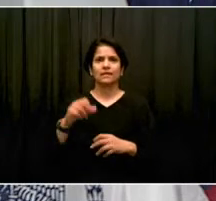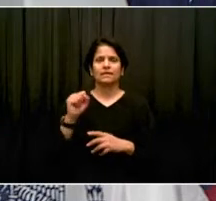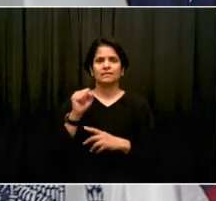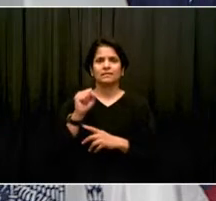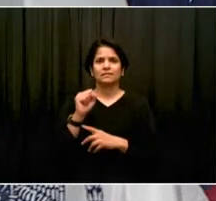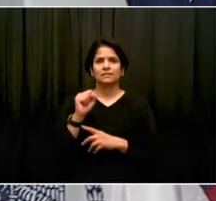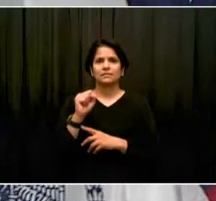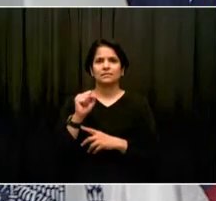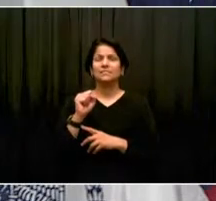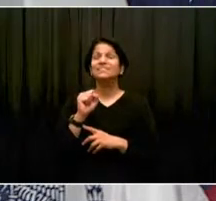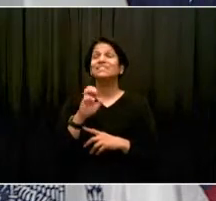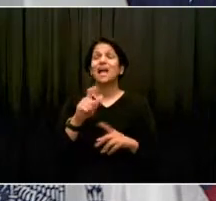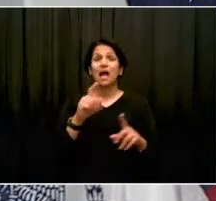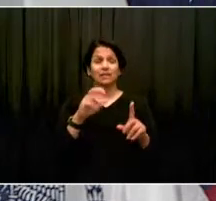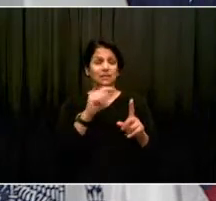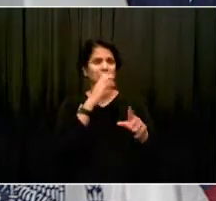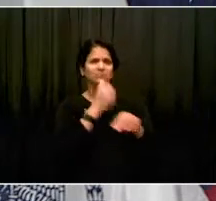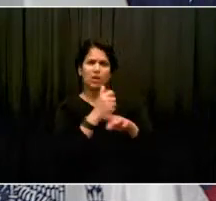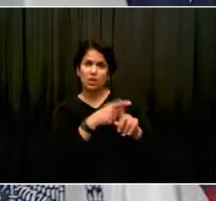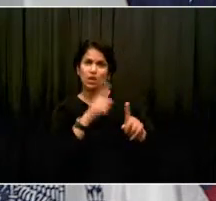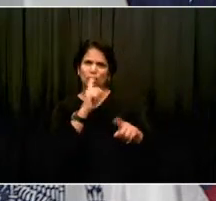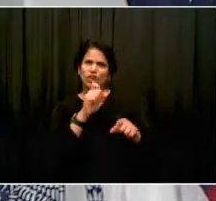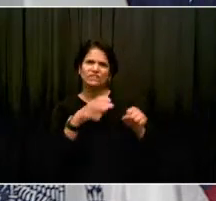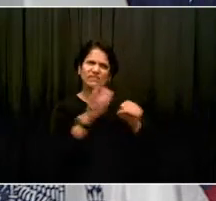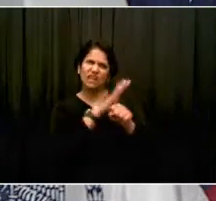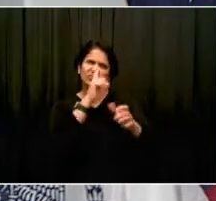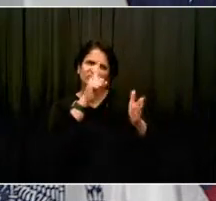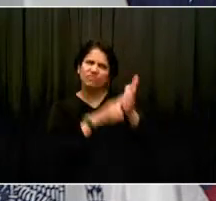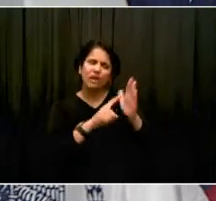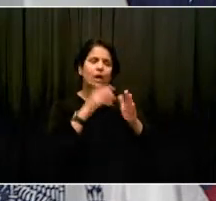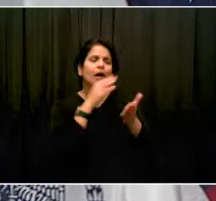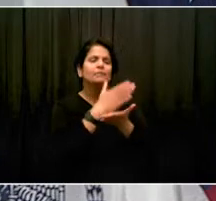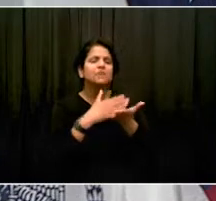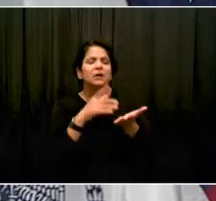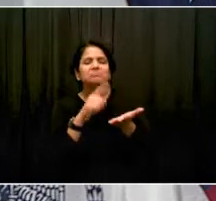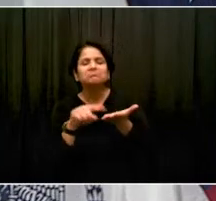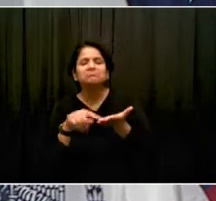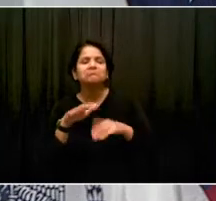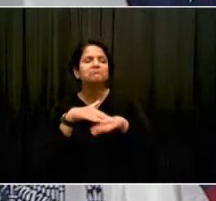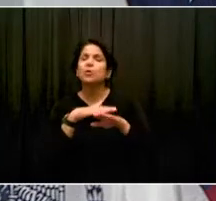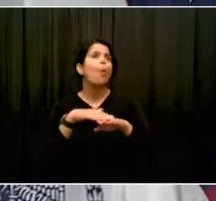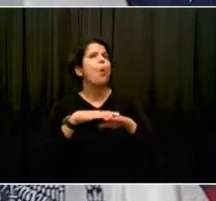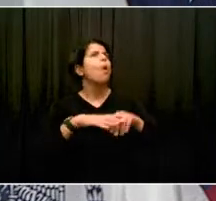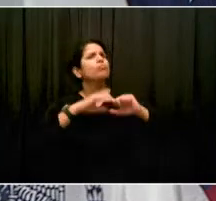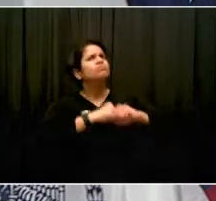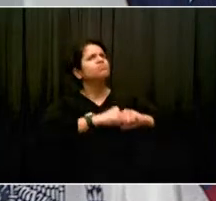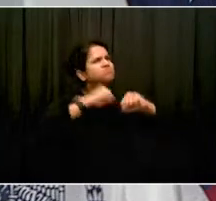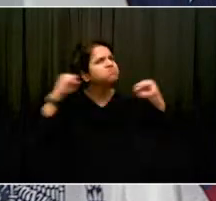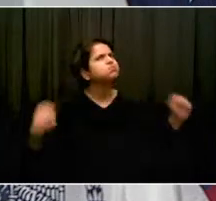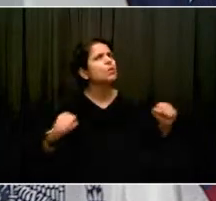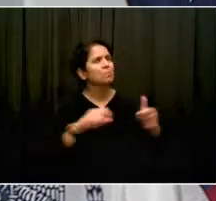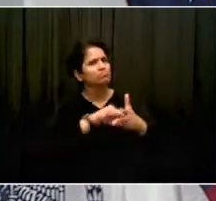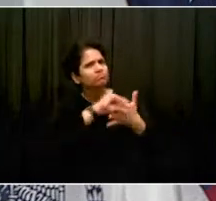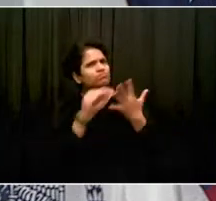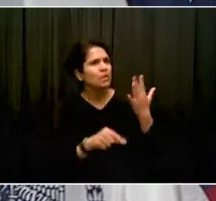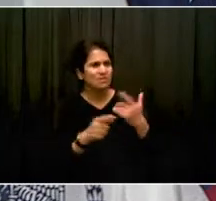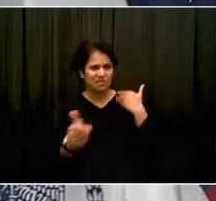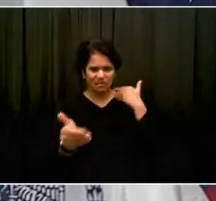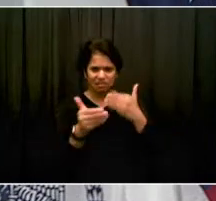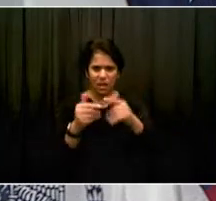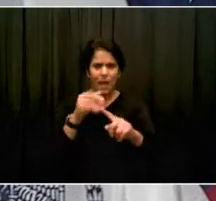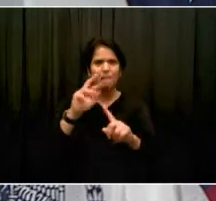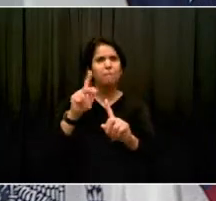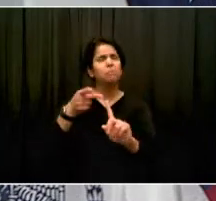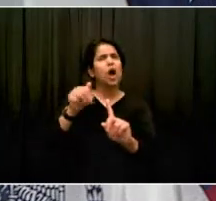2 months until the primary, less than that. So who should be doing this investigation? And then also, I don't think you answered the other part of Courtney's question. Do you